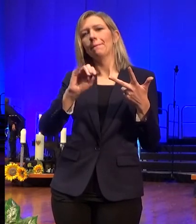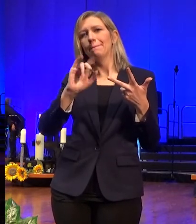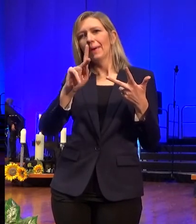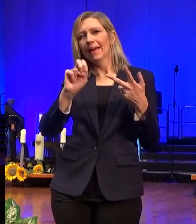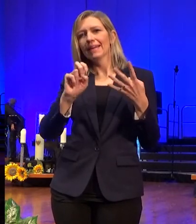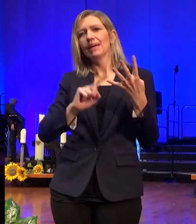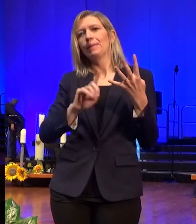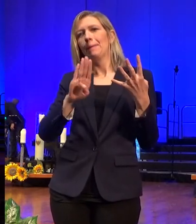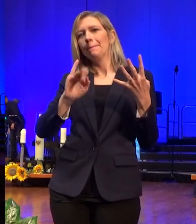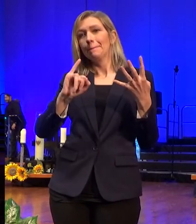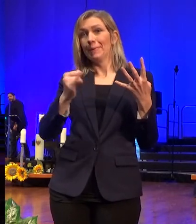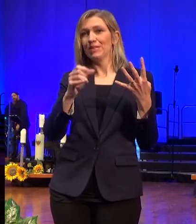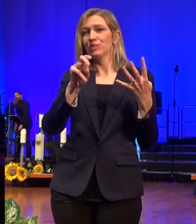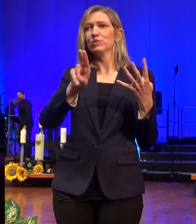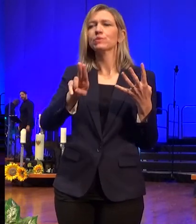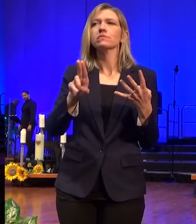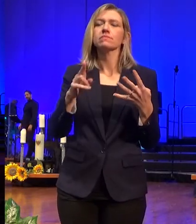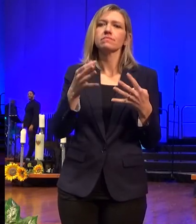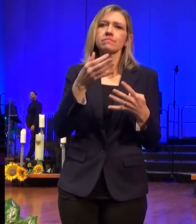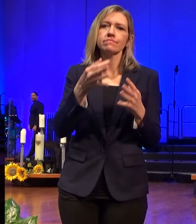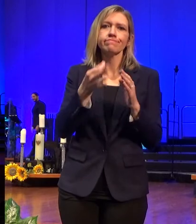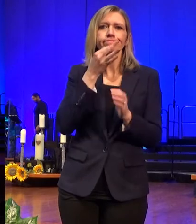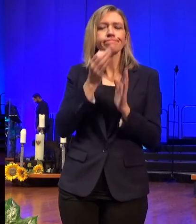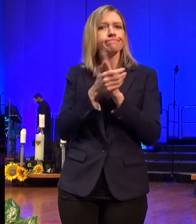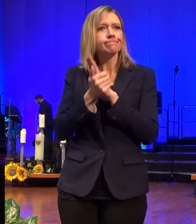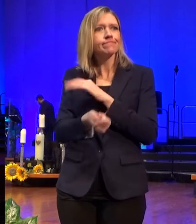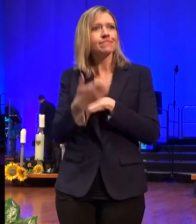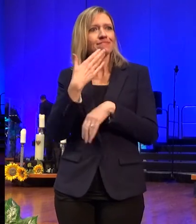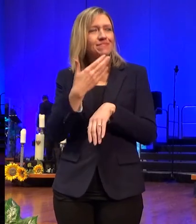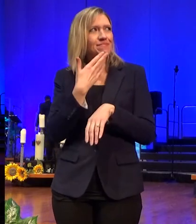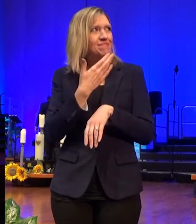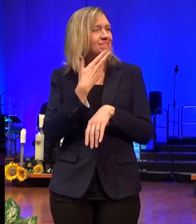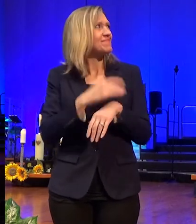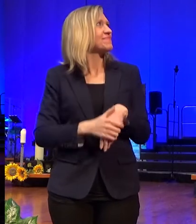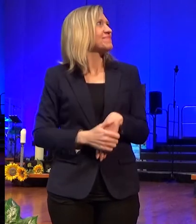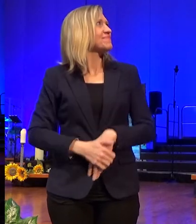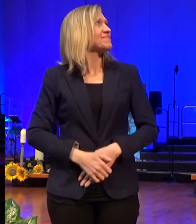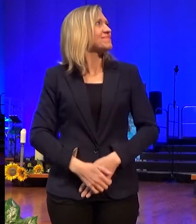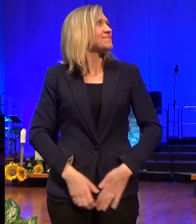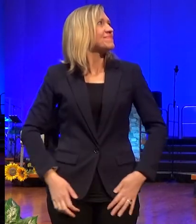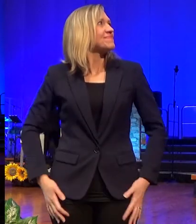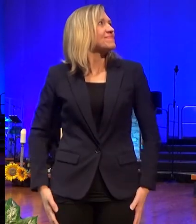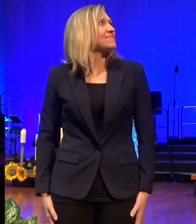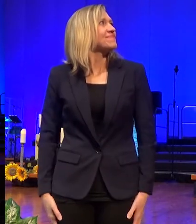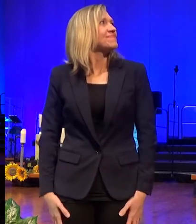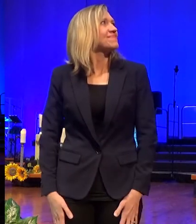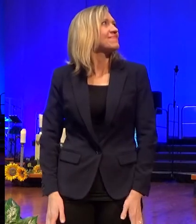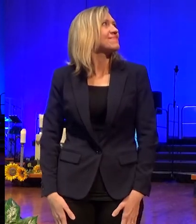and Bijou, so talented, thank you very much. Wow.